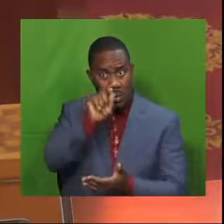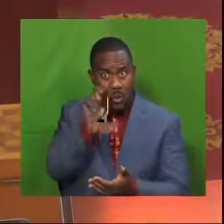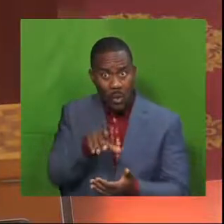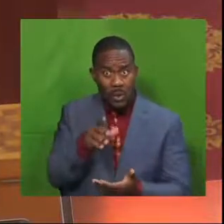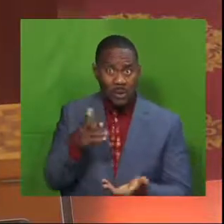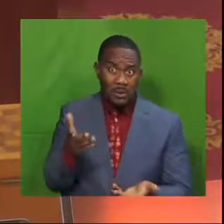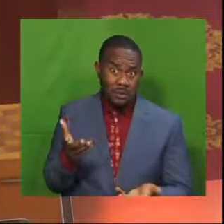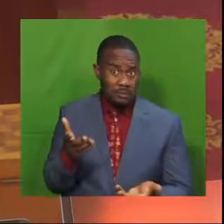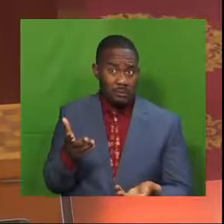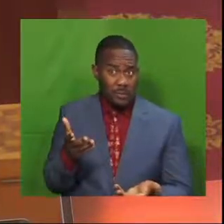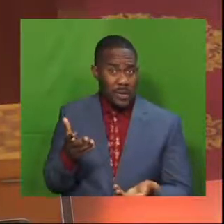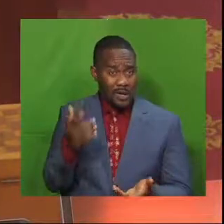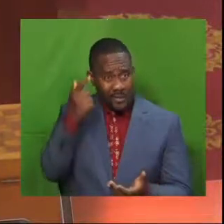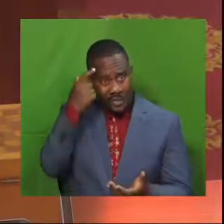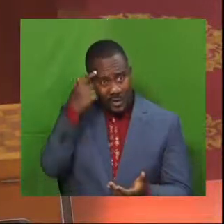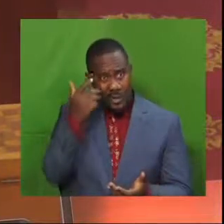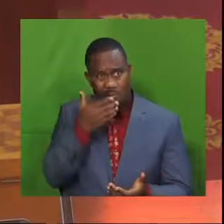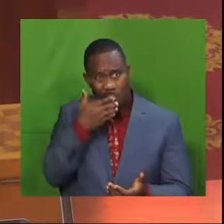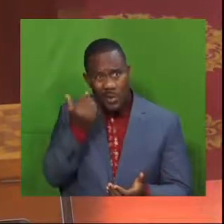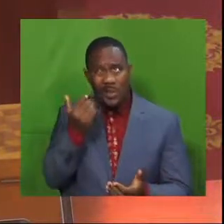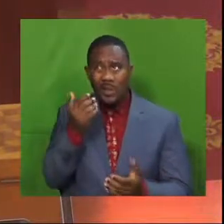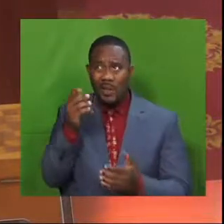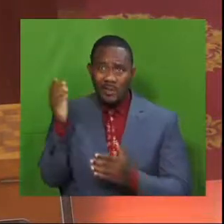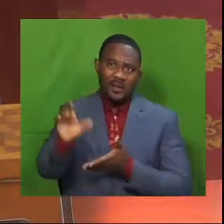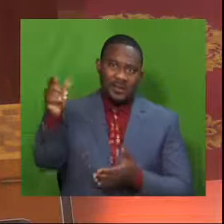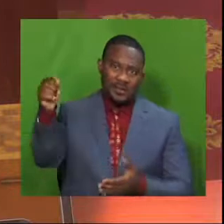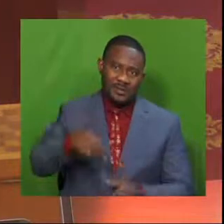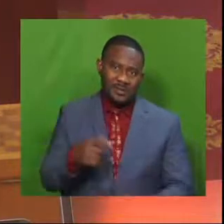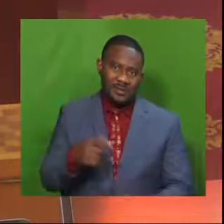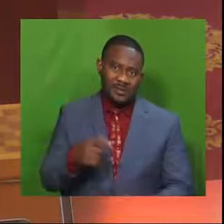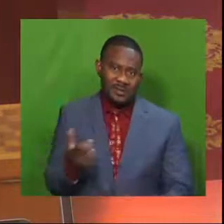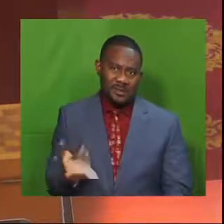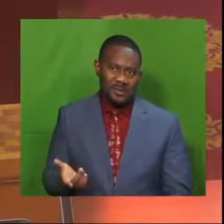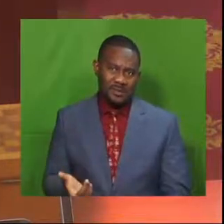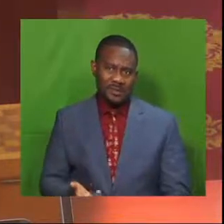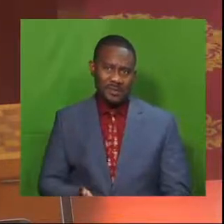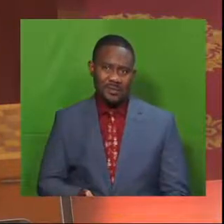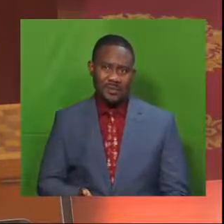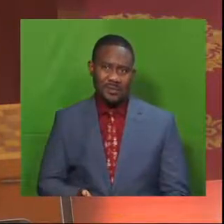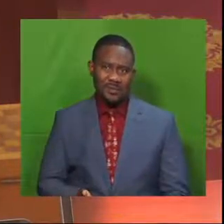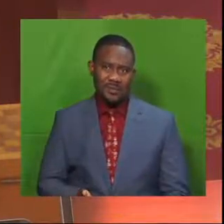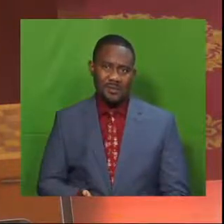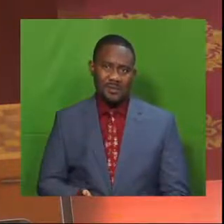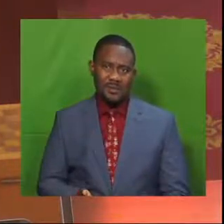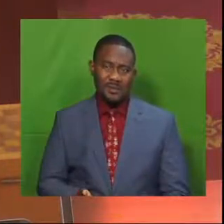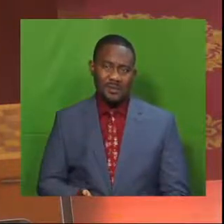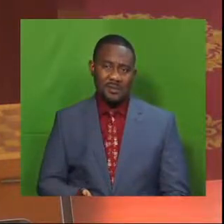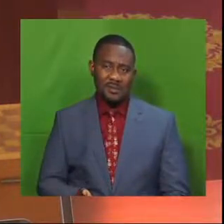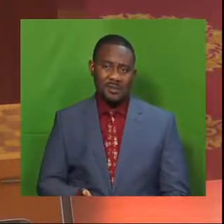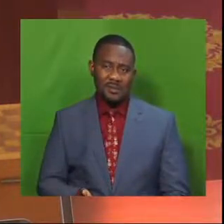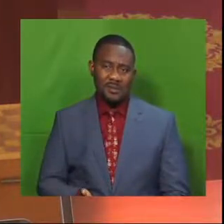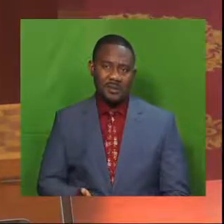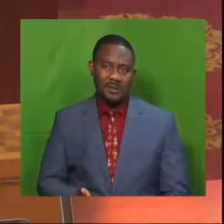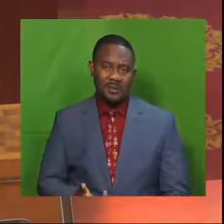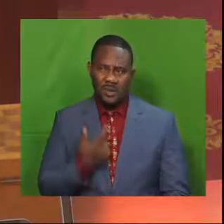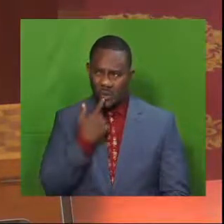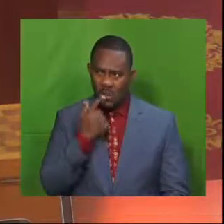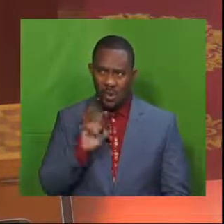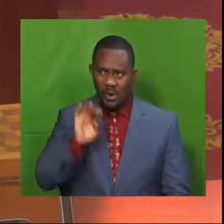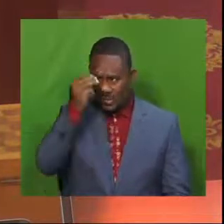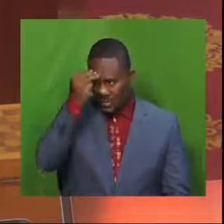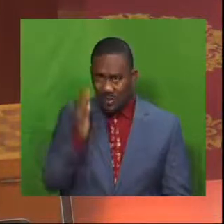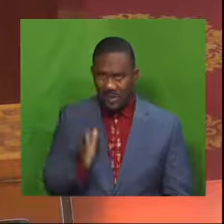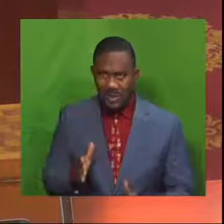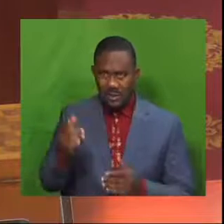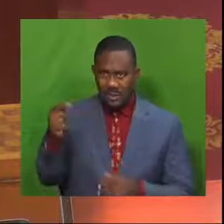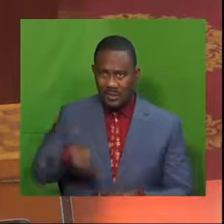even get the best answers, and that can be compelling. That pleasure of Mr. Minister to come here. All right. If you see the